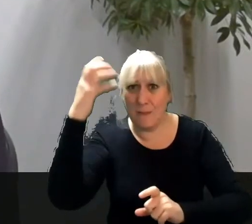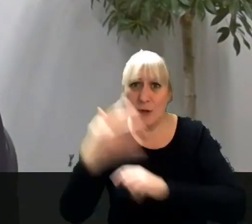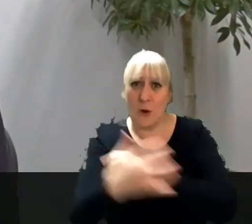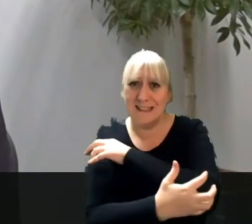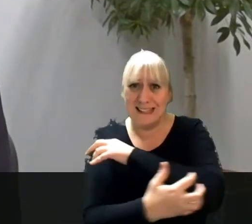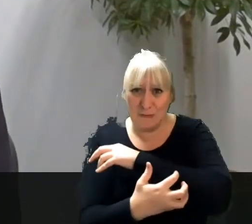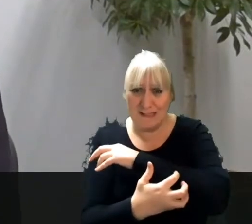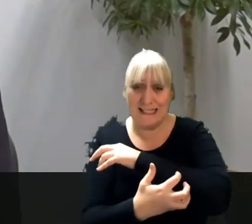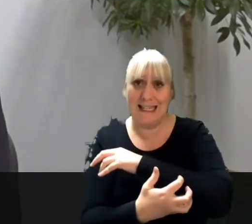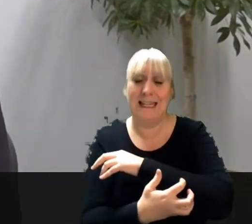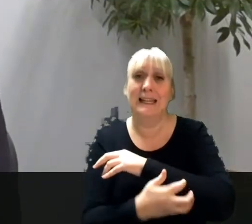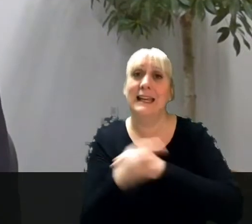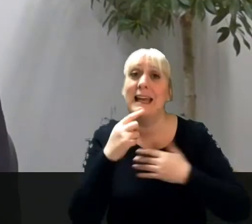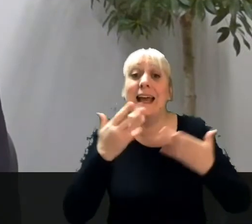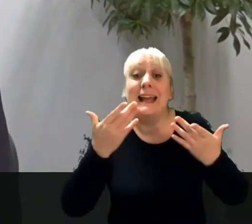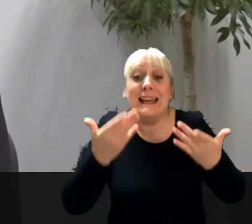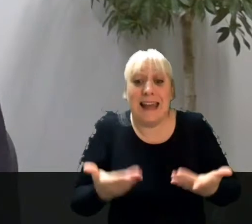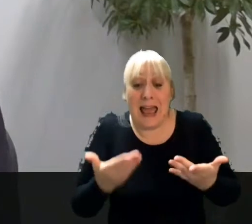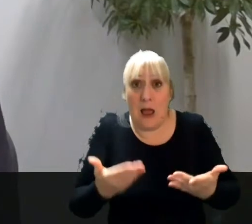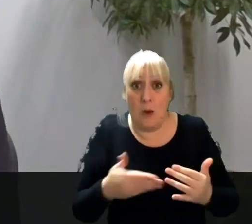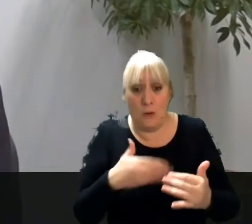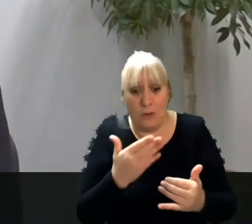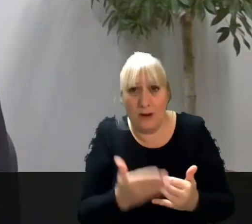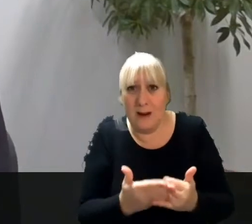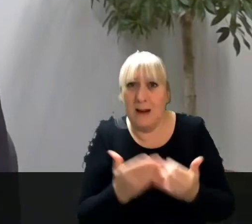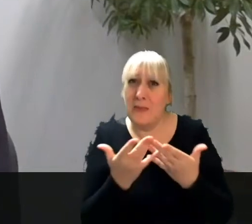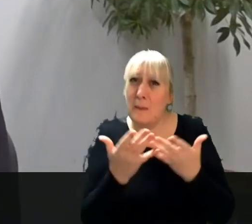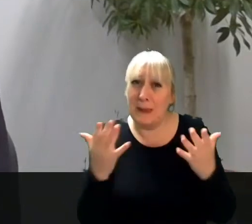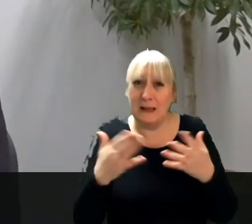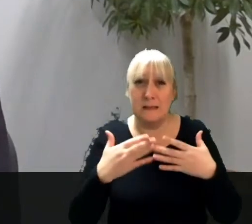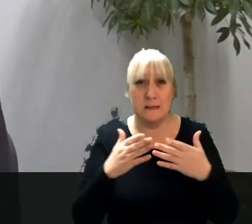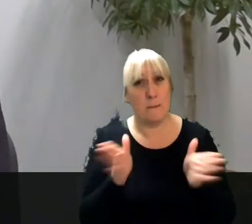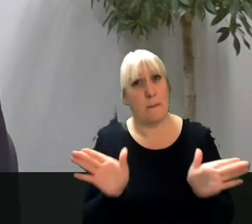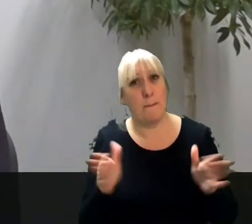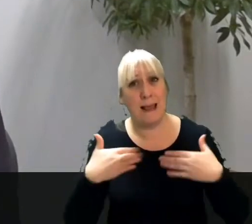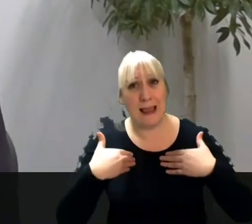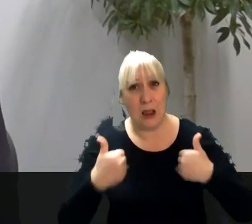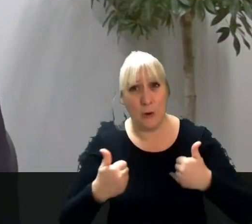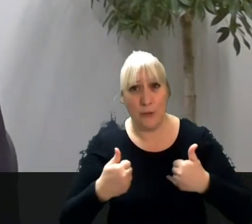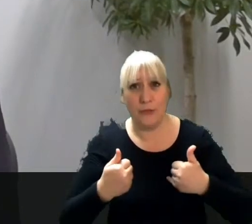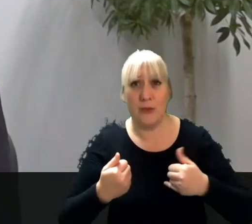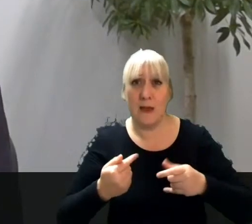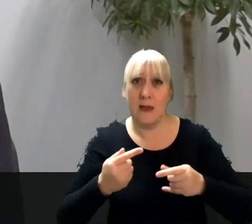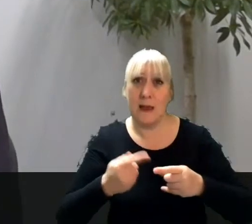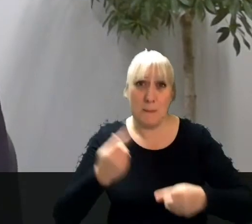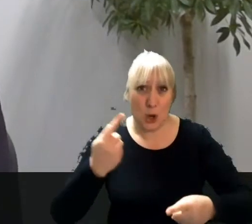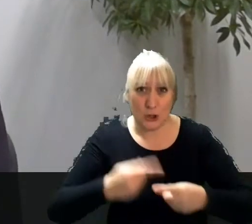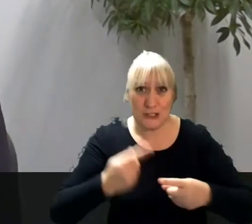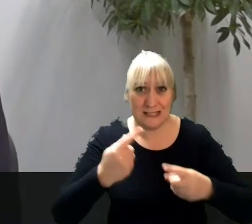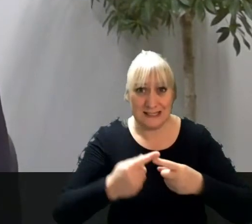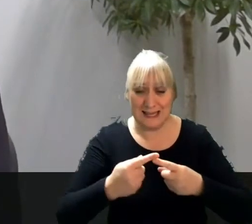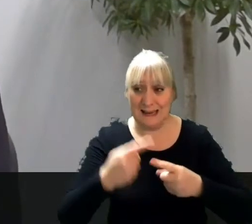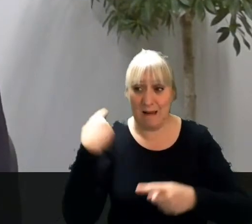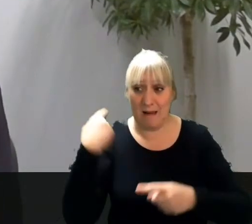biggest public health and economic emergency London has ever known. More